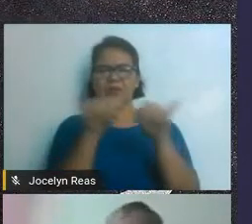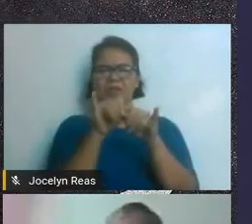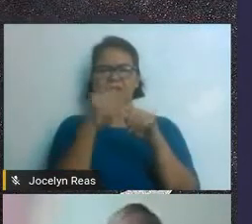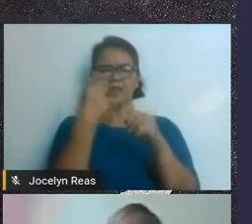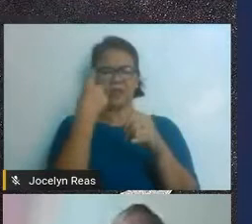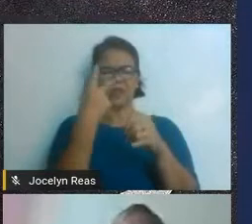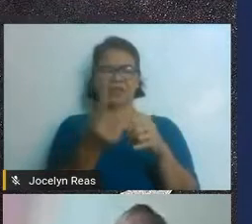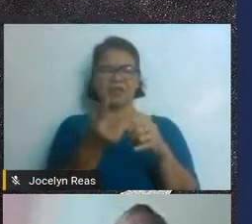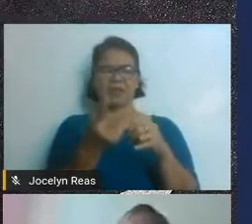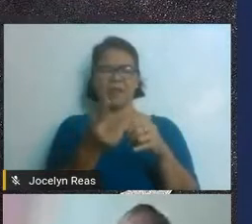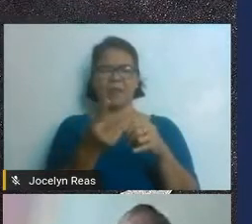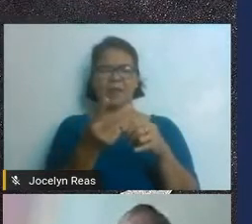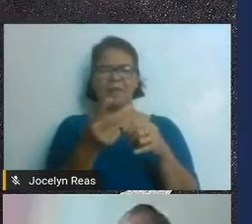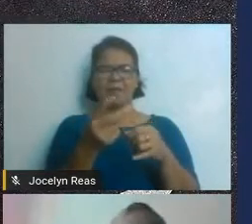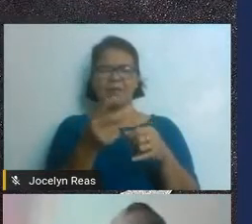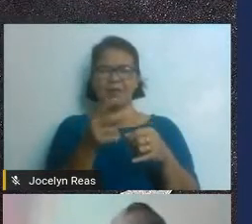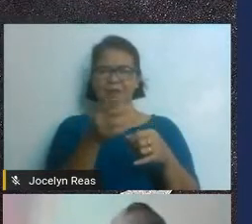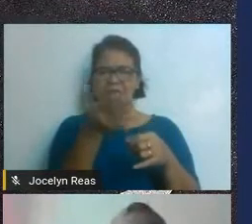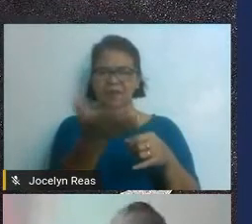slide,